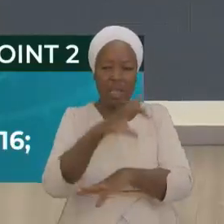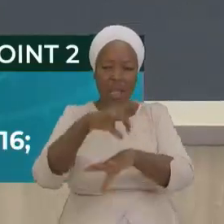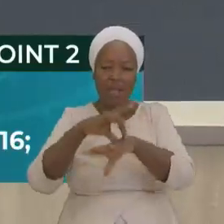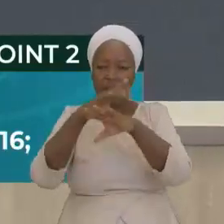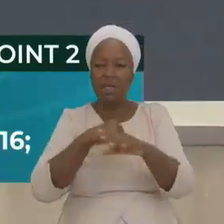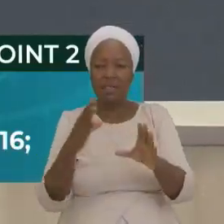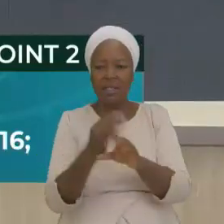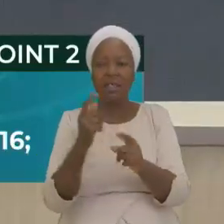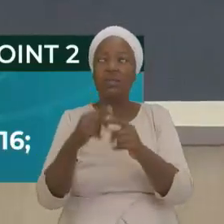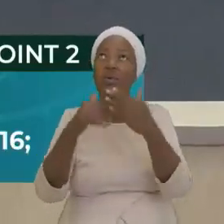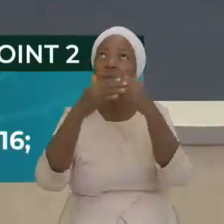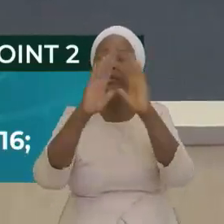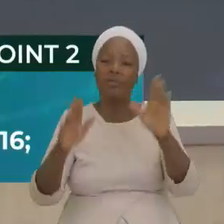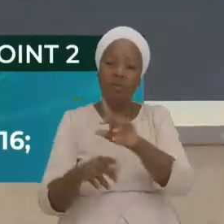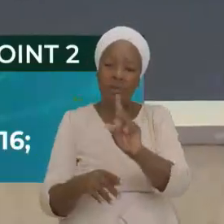heaven?